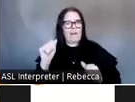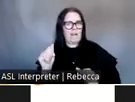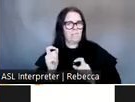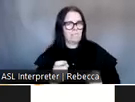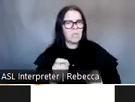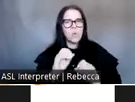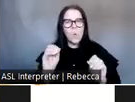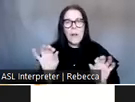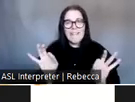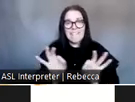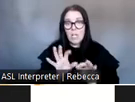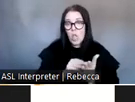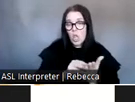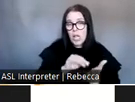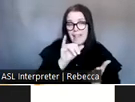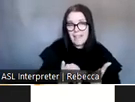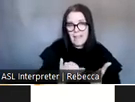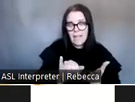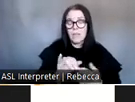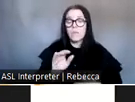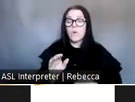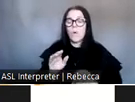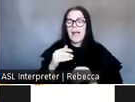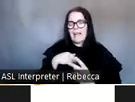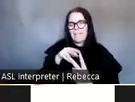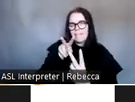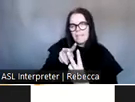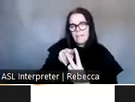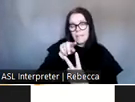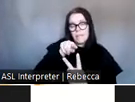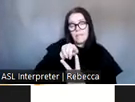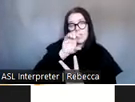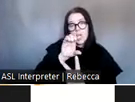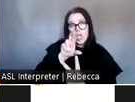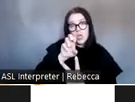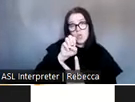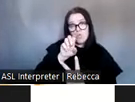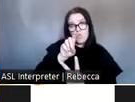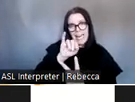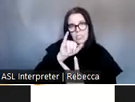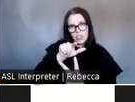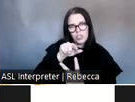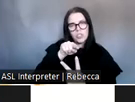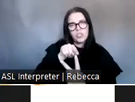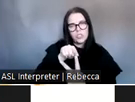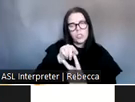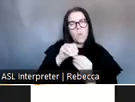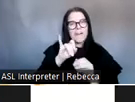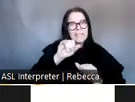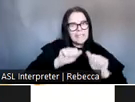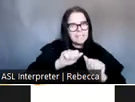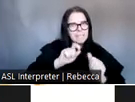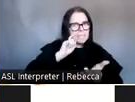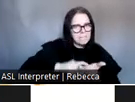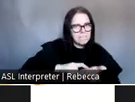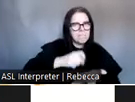badge. So the credential piece of micro-credentials is partly what distinguishes it from a badge.